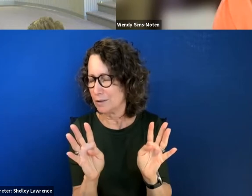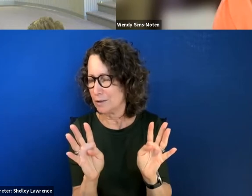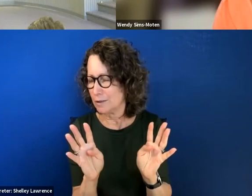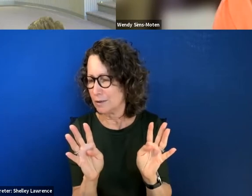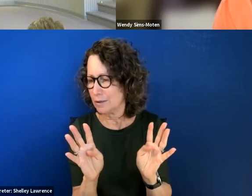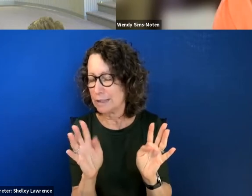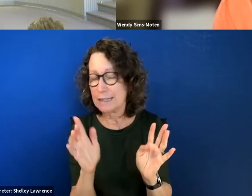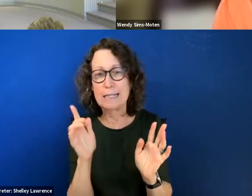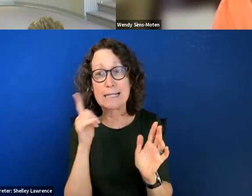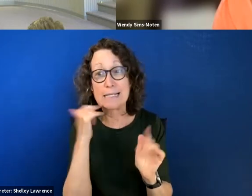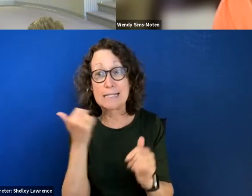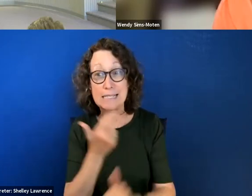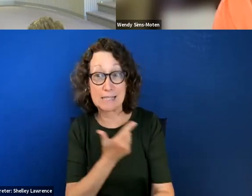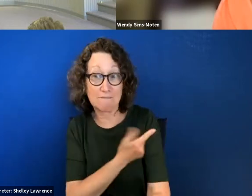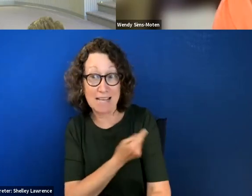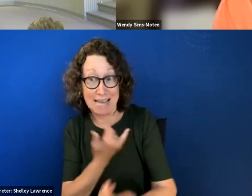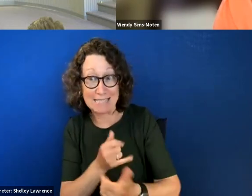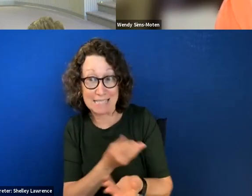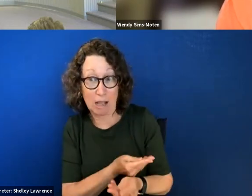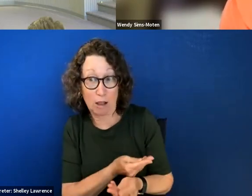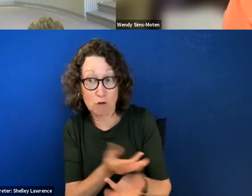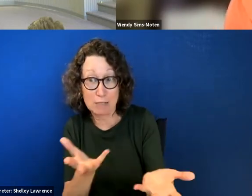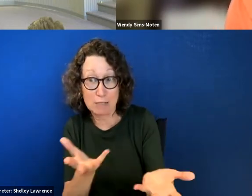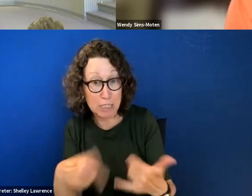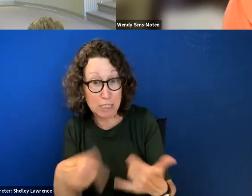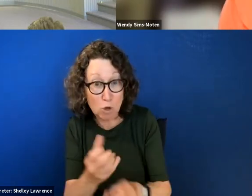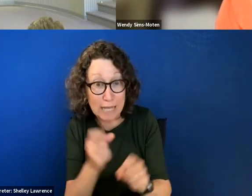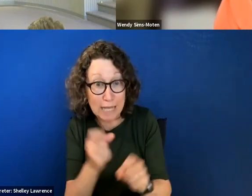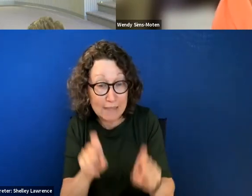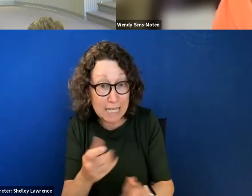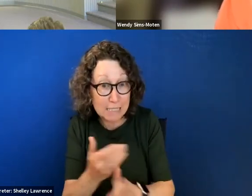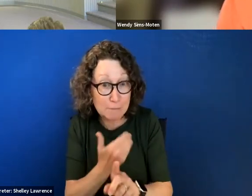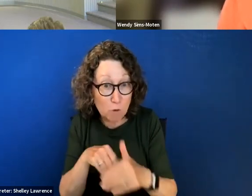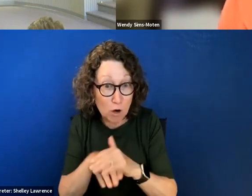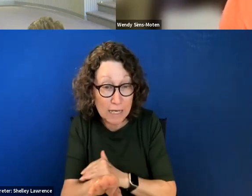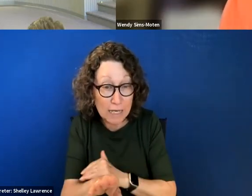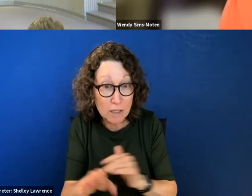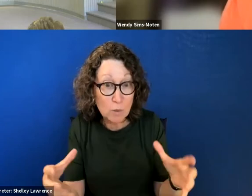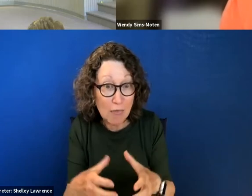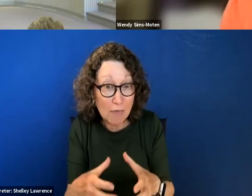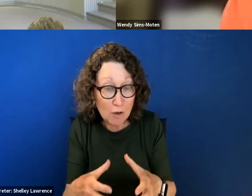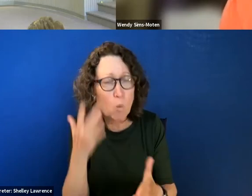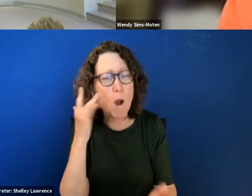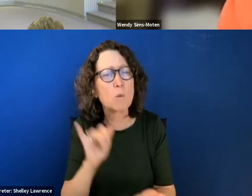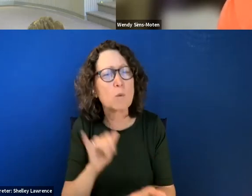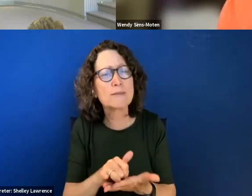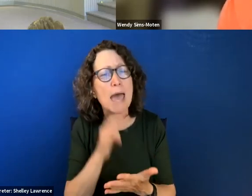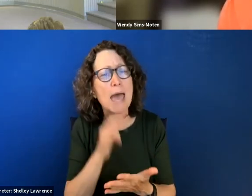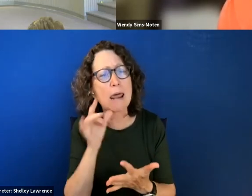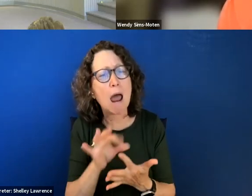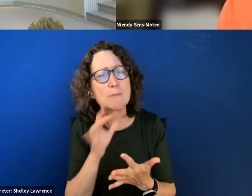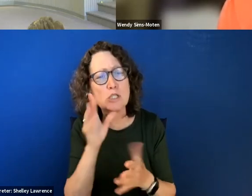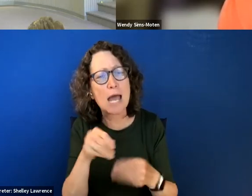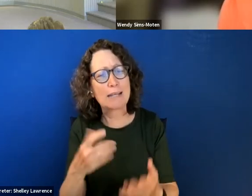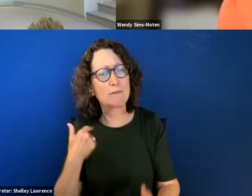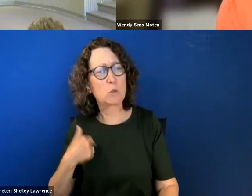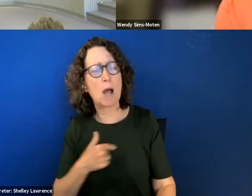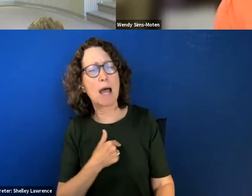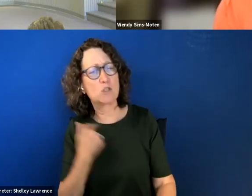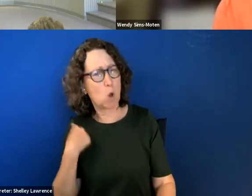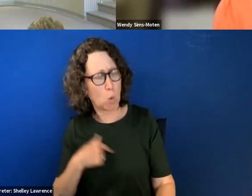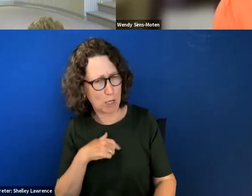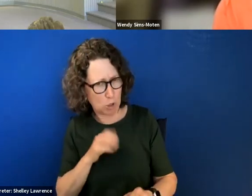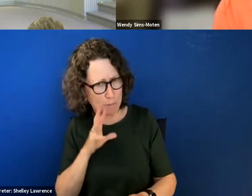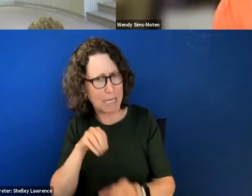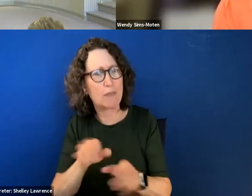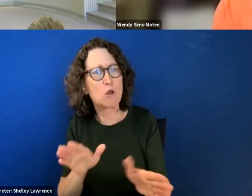Since vaccinated can still transmit, did you all take the test before you got together? And why was that option not given to us so that we could be